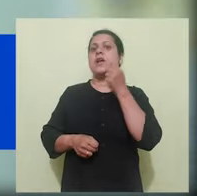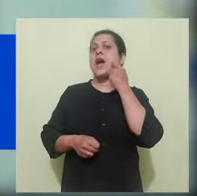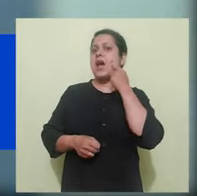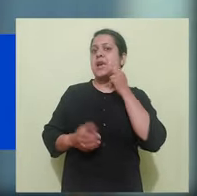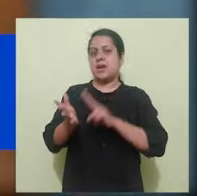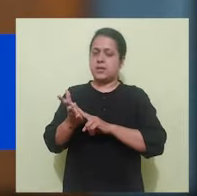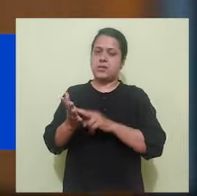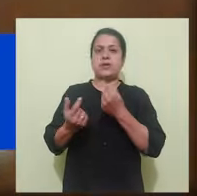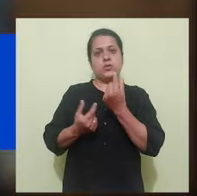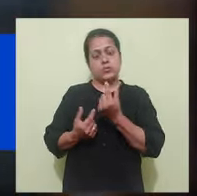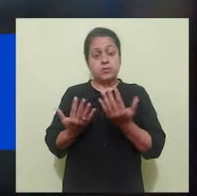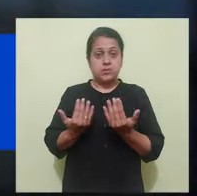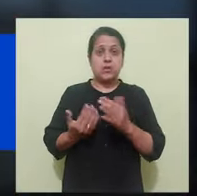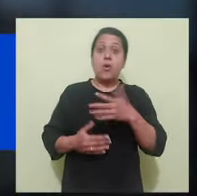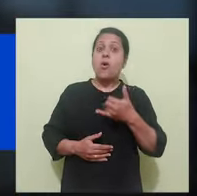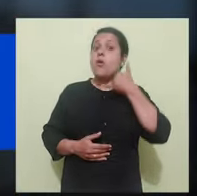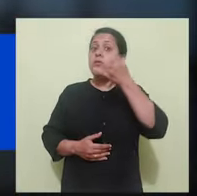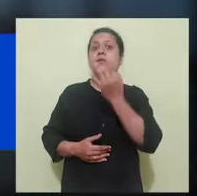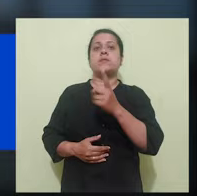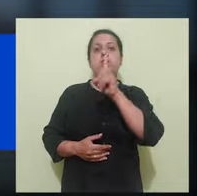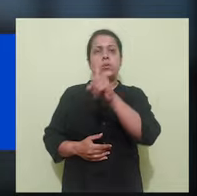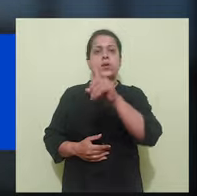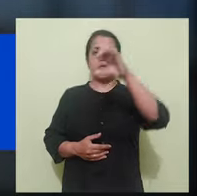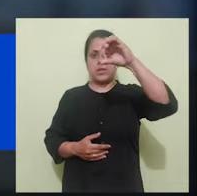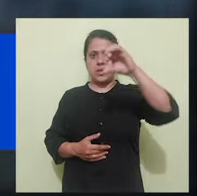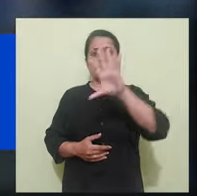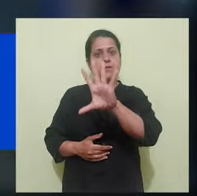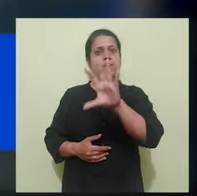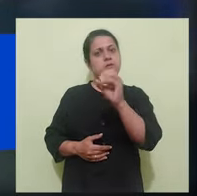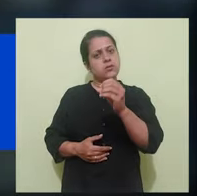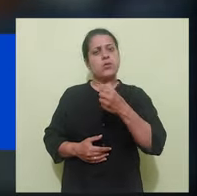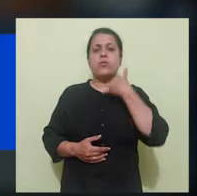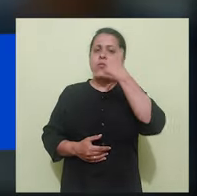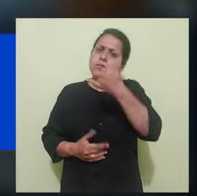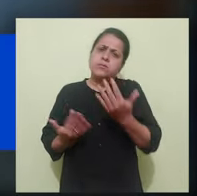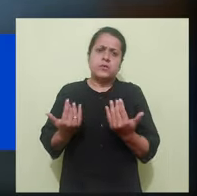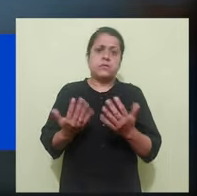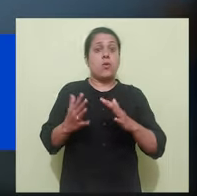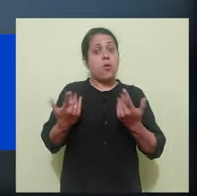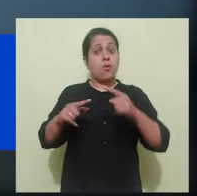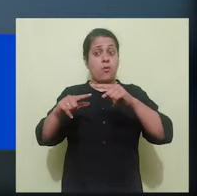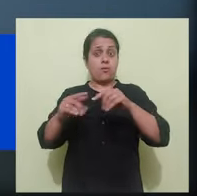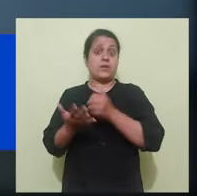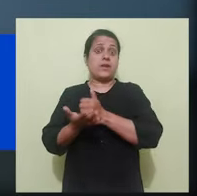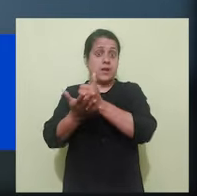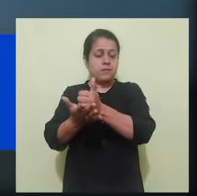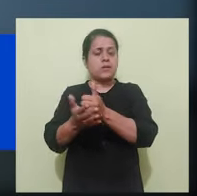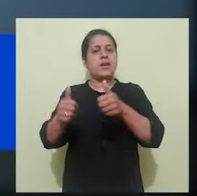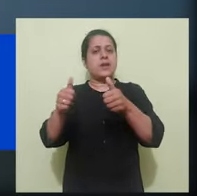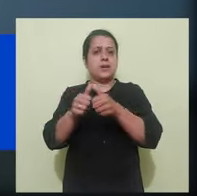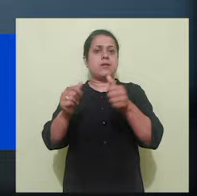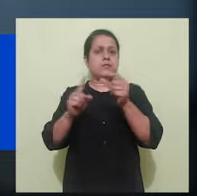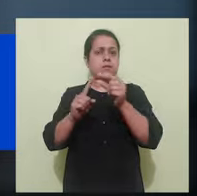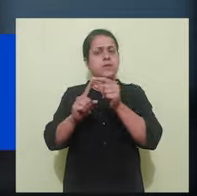voterportal.eci.gov.in or calling 1950, which is a toll-free number,